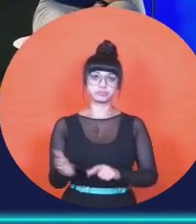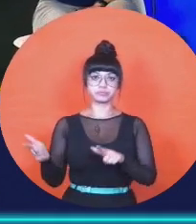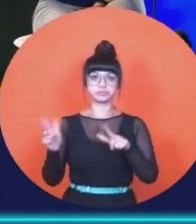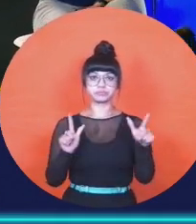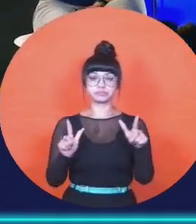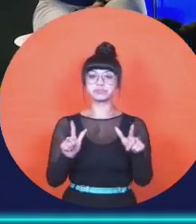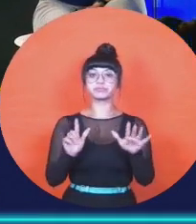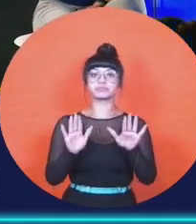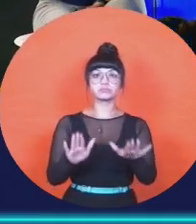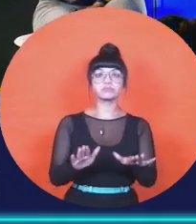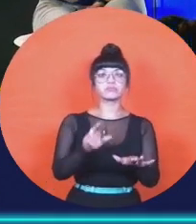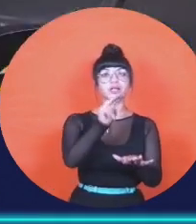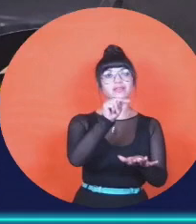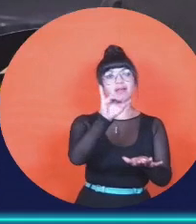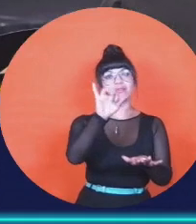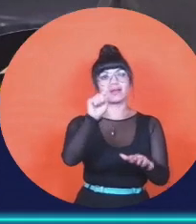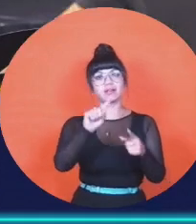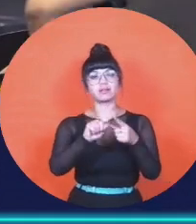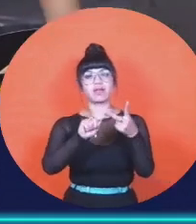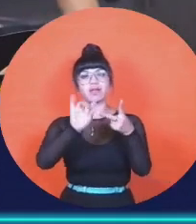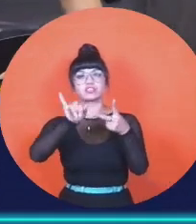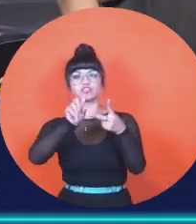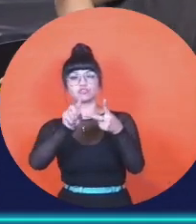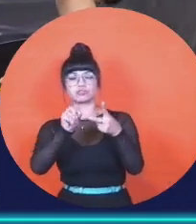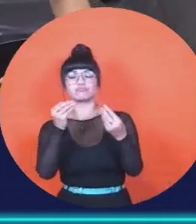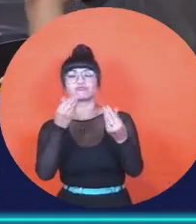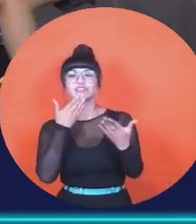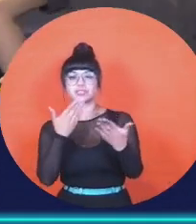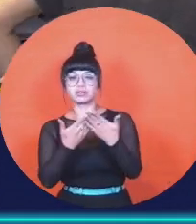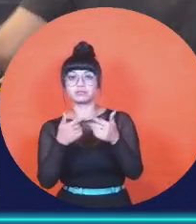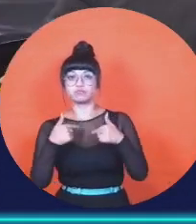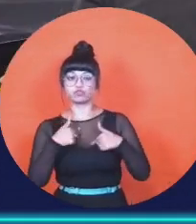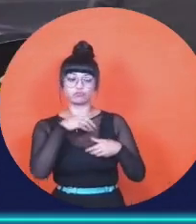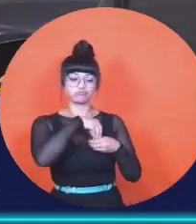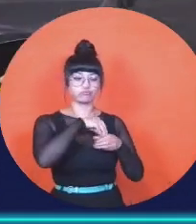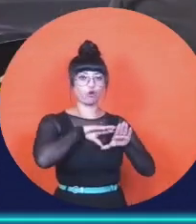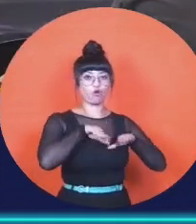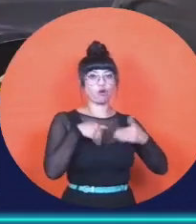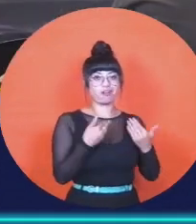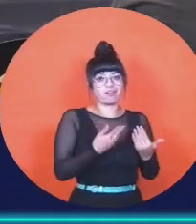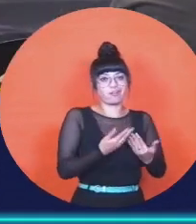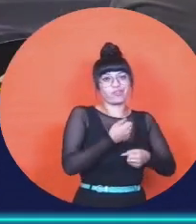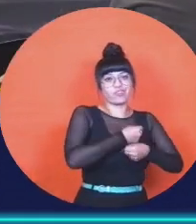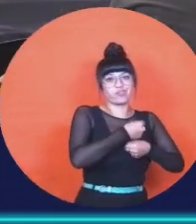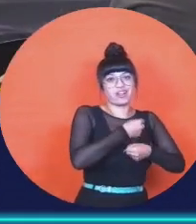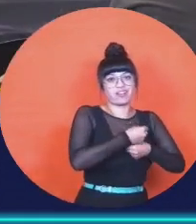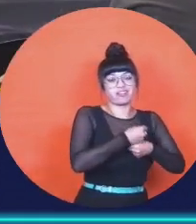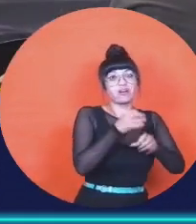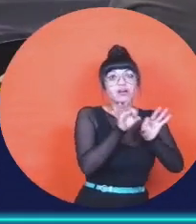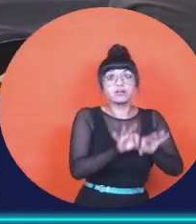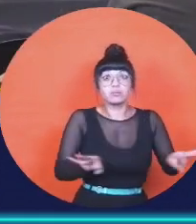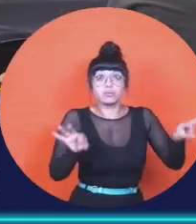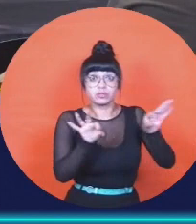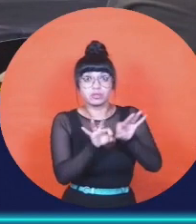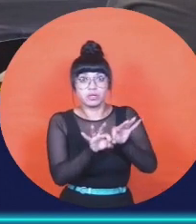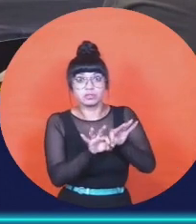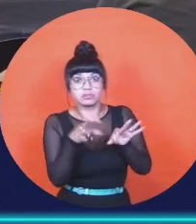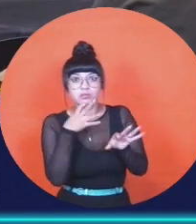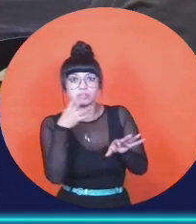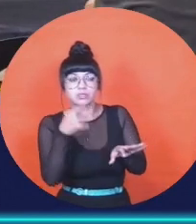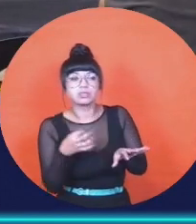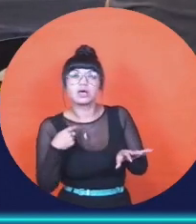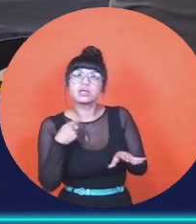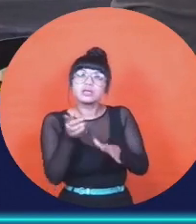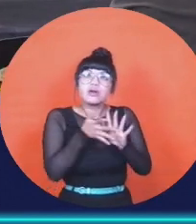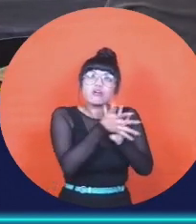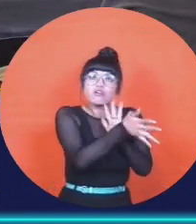Natalia, Joseph, muchísimas gracias. Miren, yo trabajo en un colegio y me parecería muy importante poder